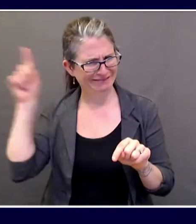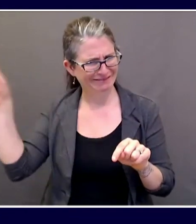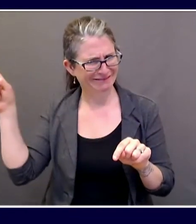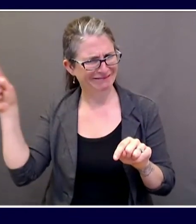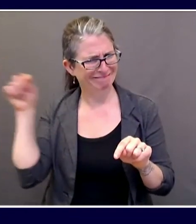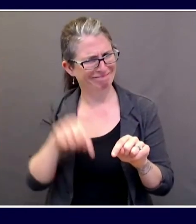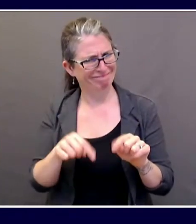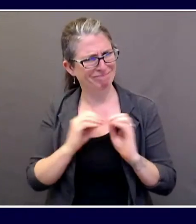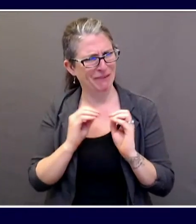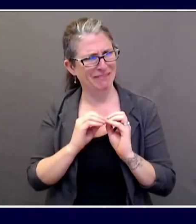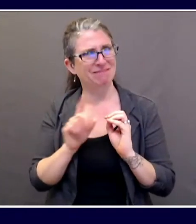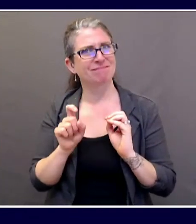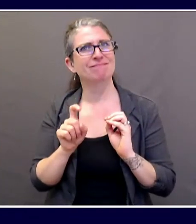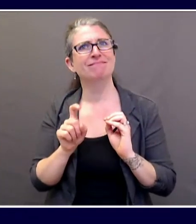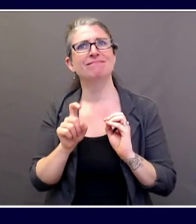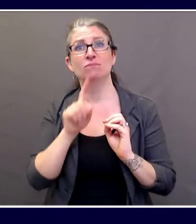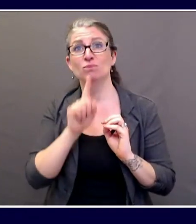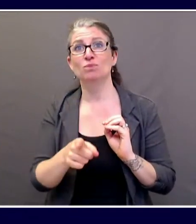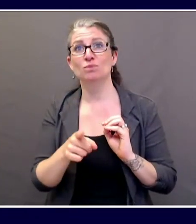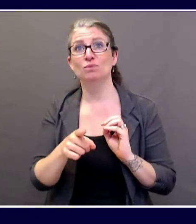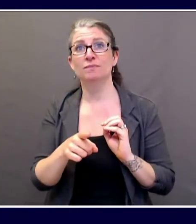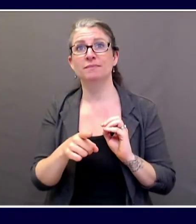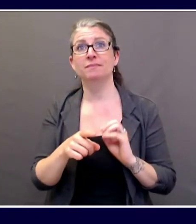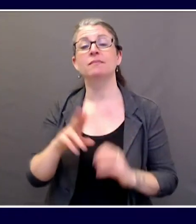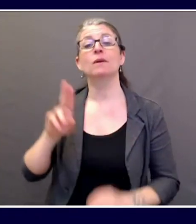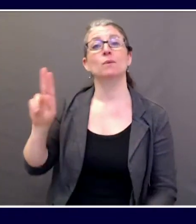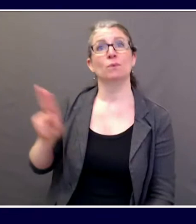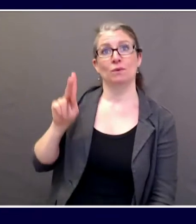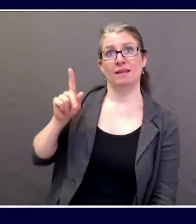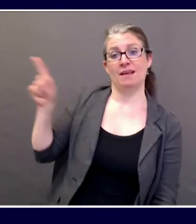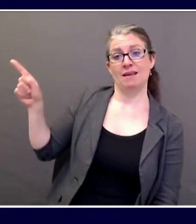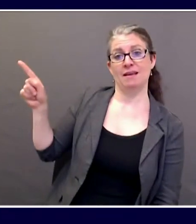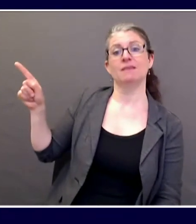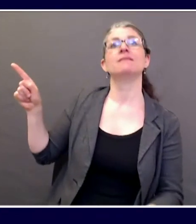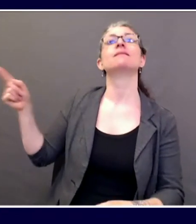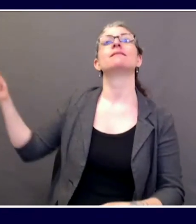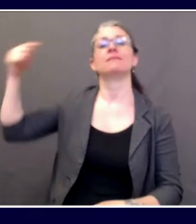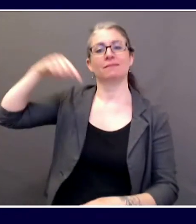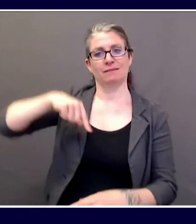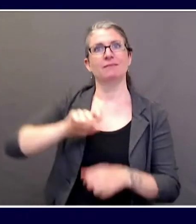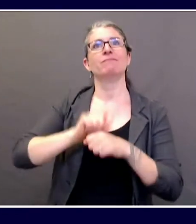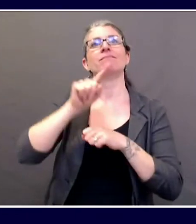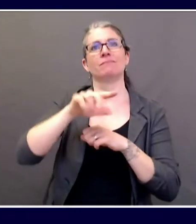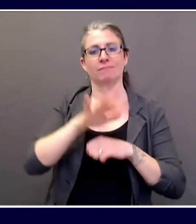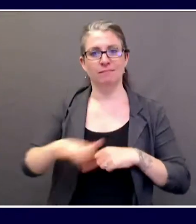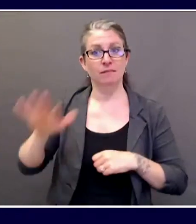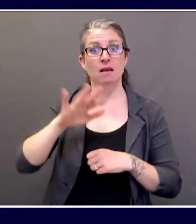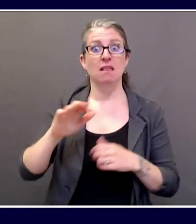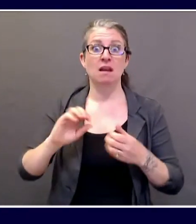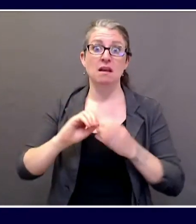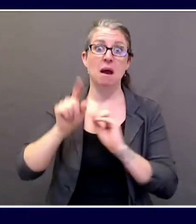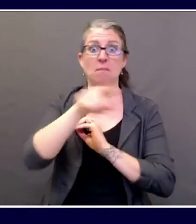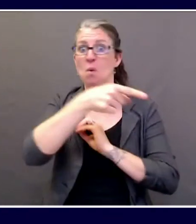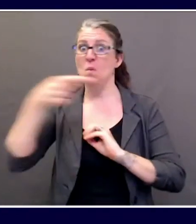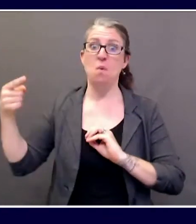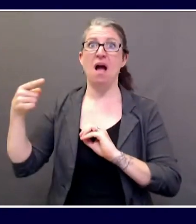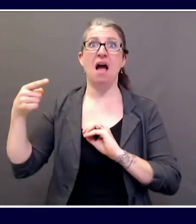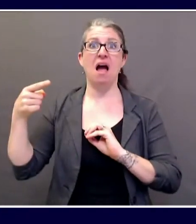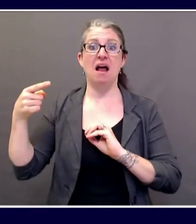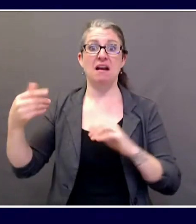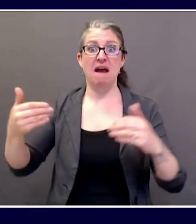remains a risk. Finally, one last question. Anecdotally, we've kind of heard